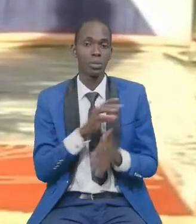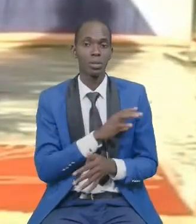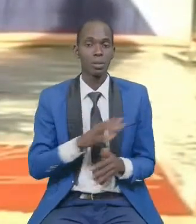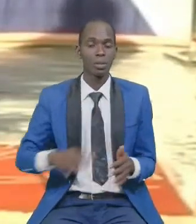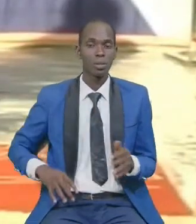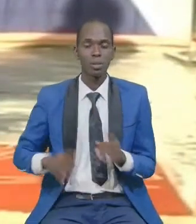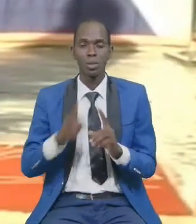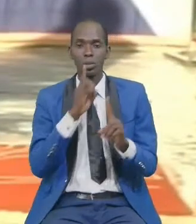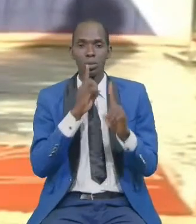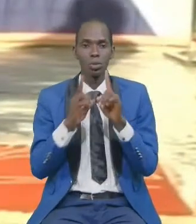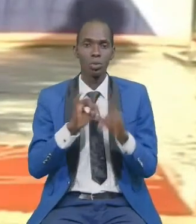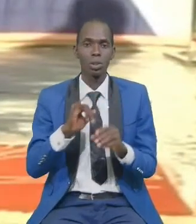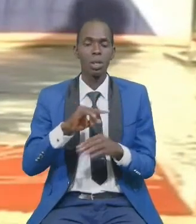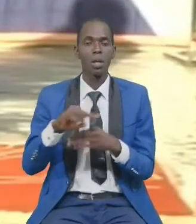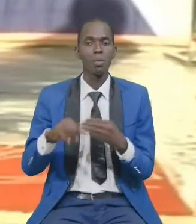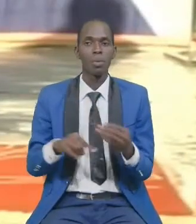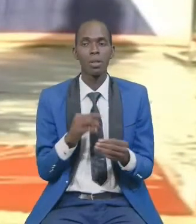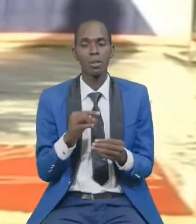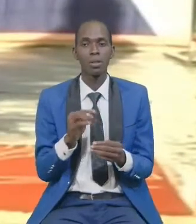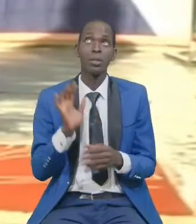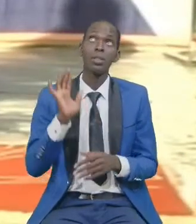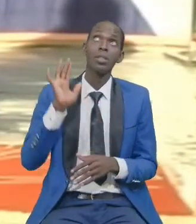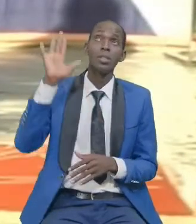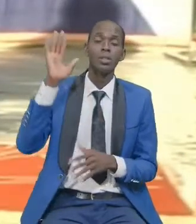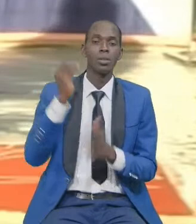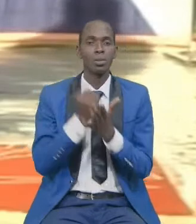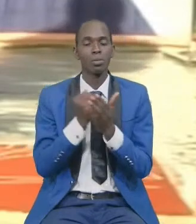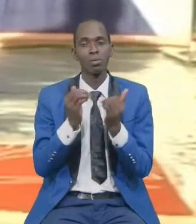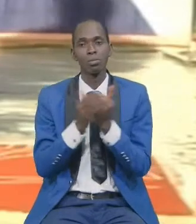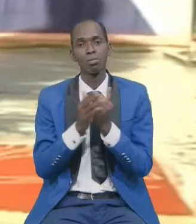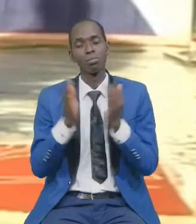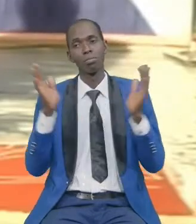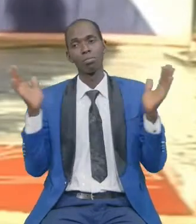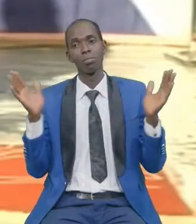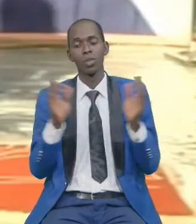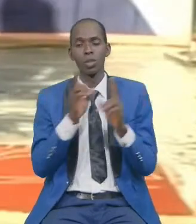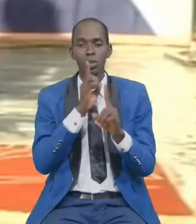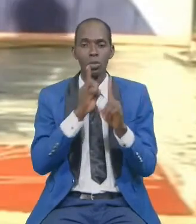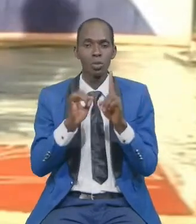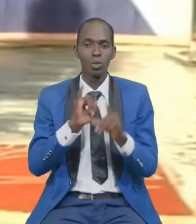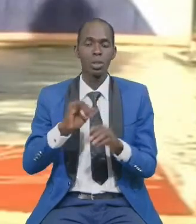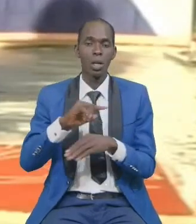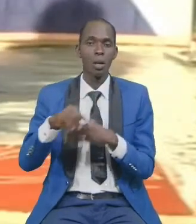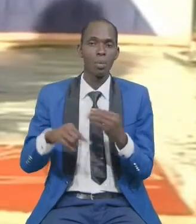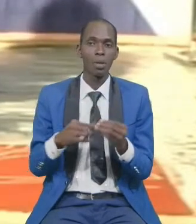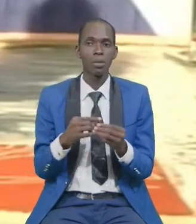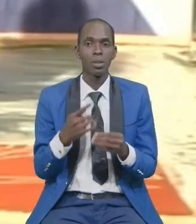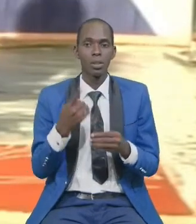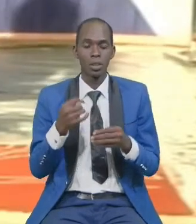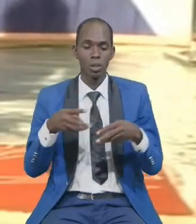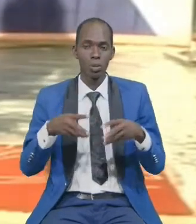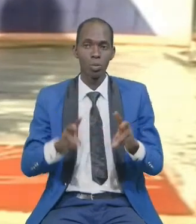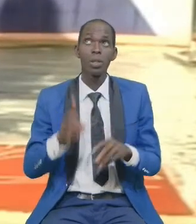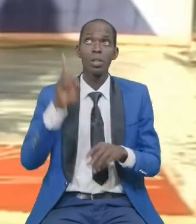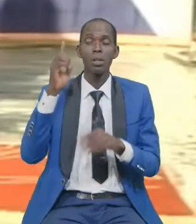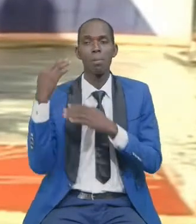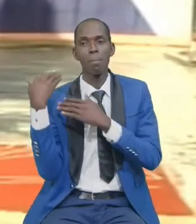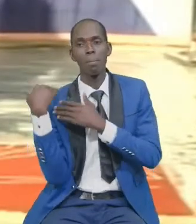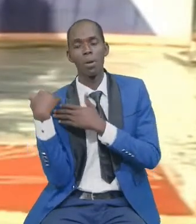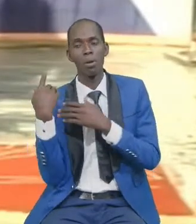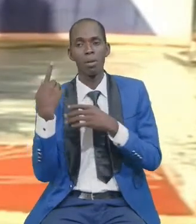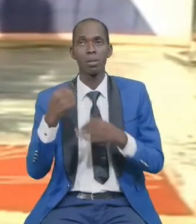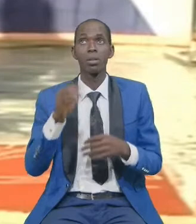talking about his crucifixion. It's talking about the way he bore the